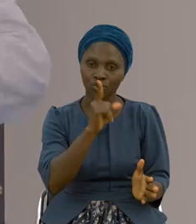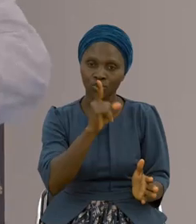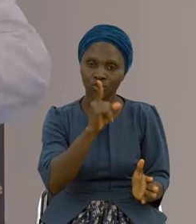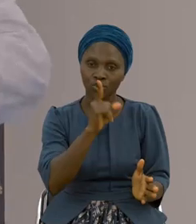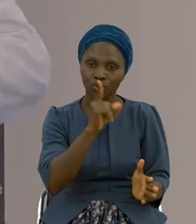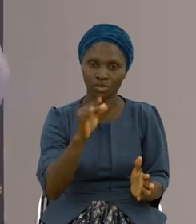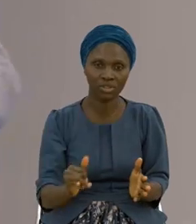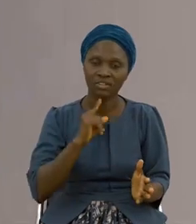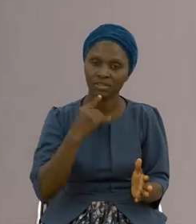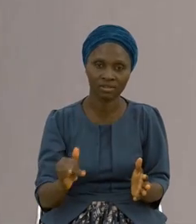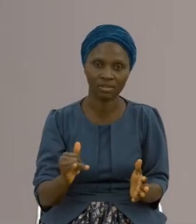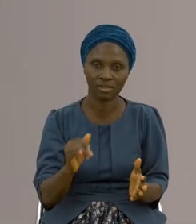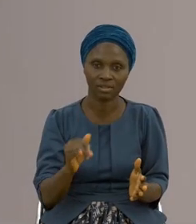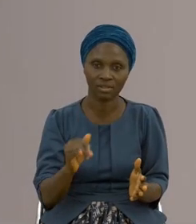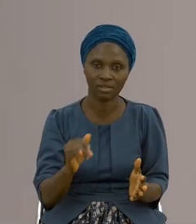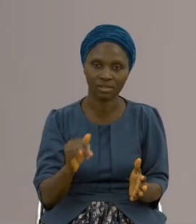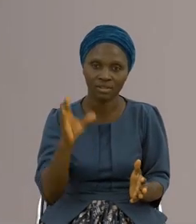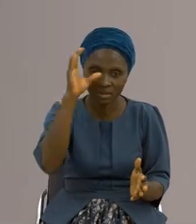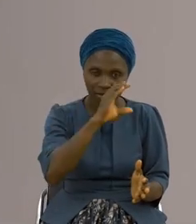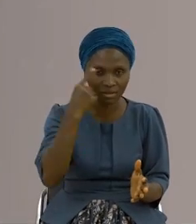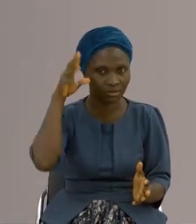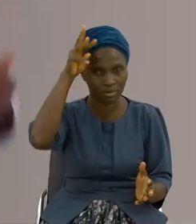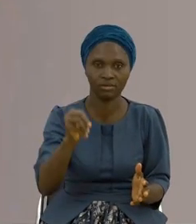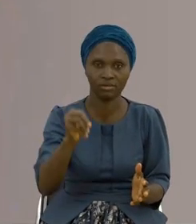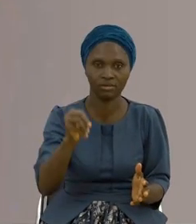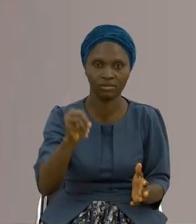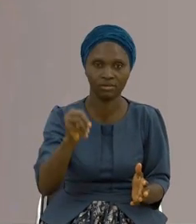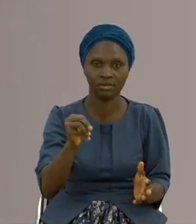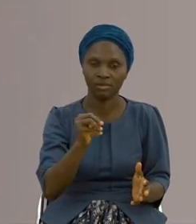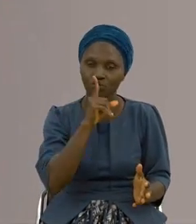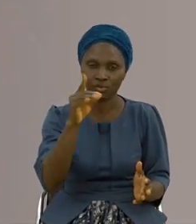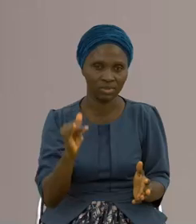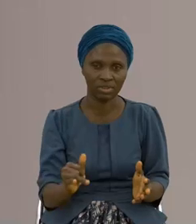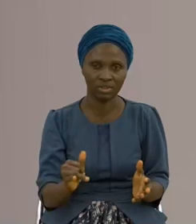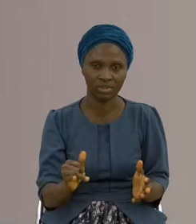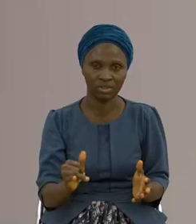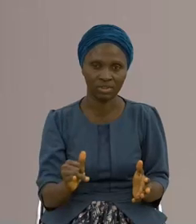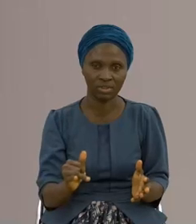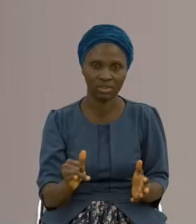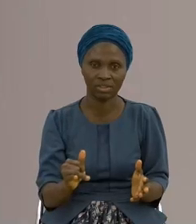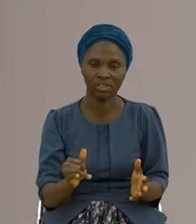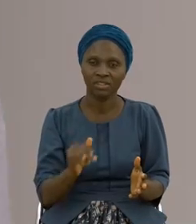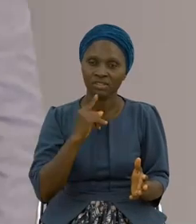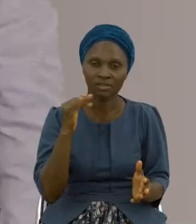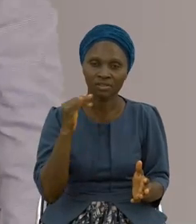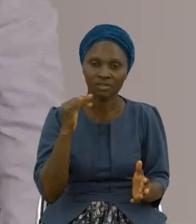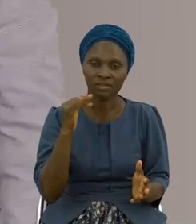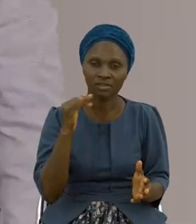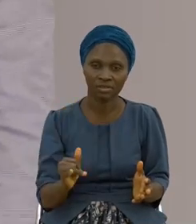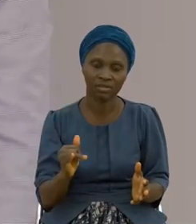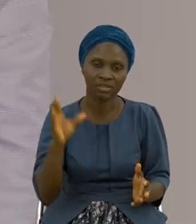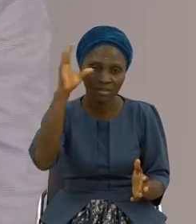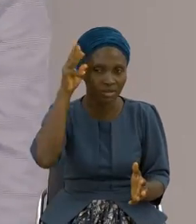honestly seek him passionately seek him zealously and seek him